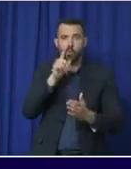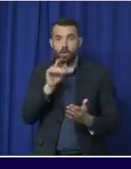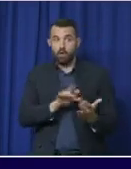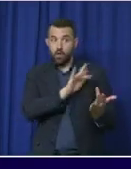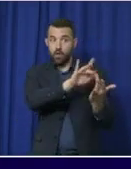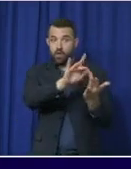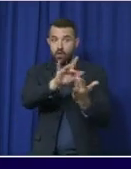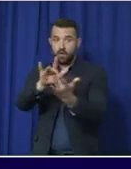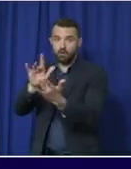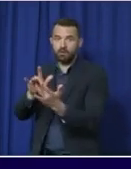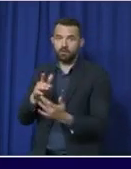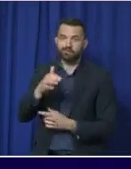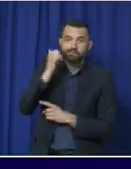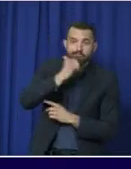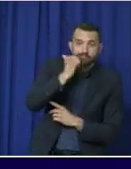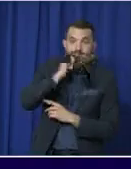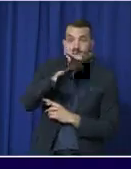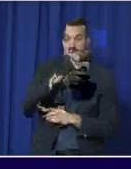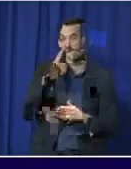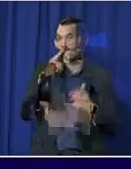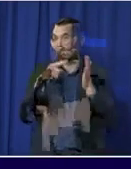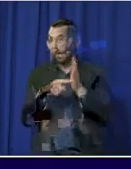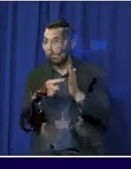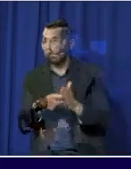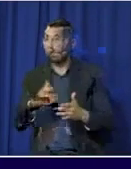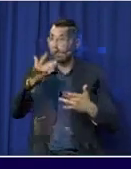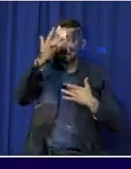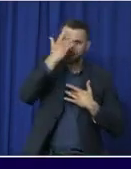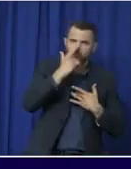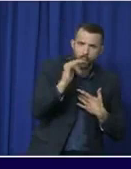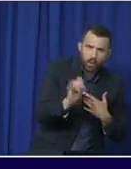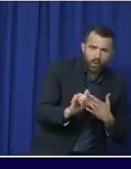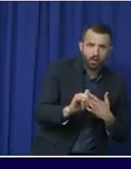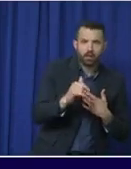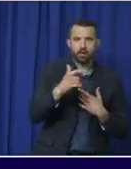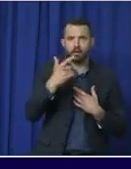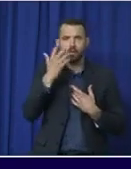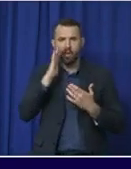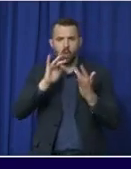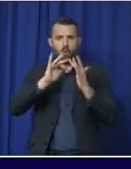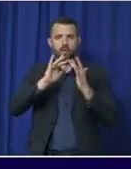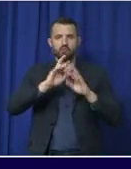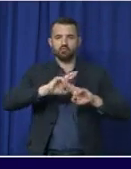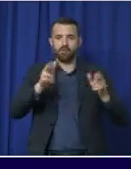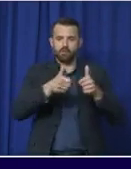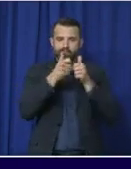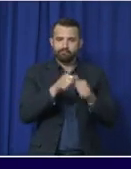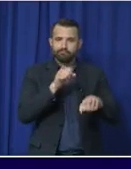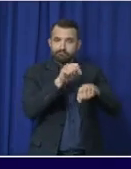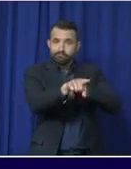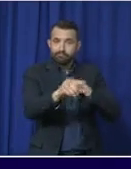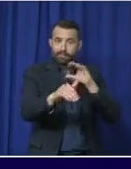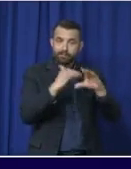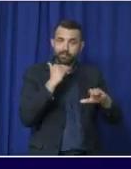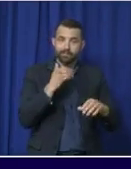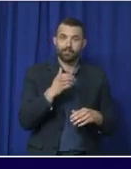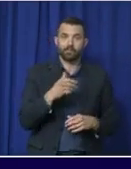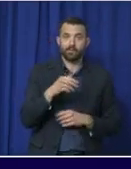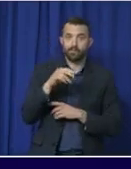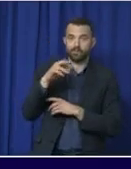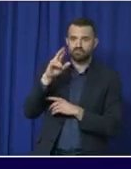symptoms through a web, text, emails, or calls. The tool provides real-time insight and increased